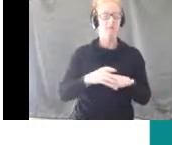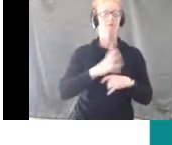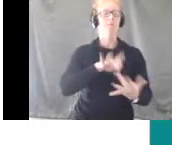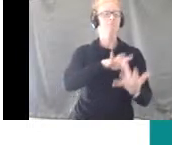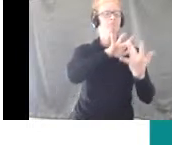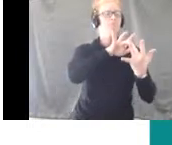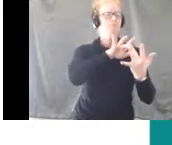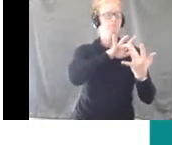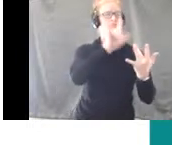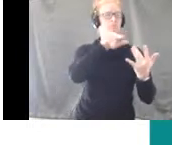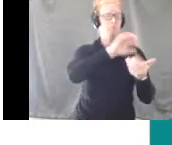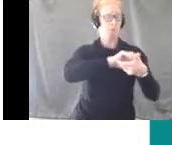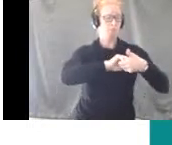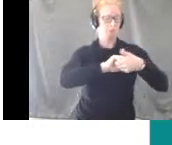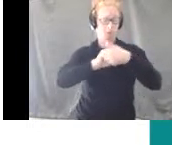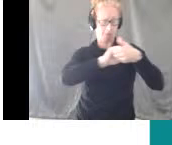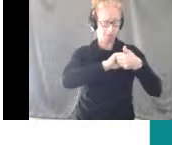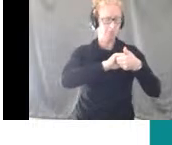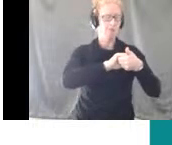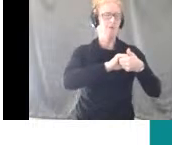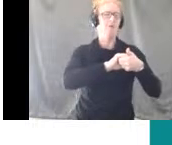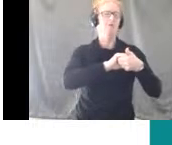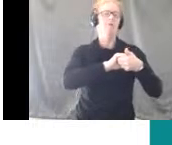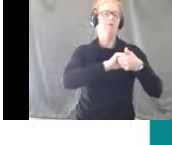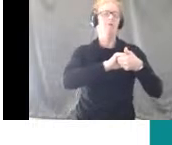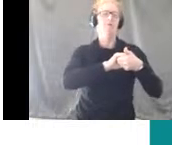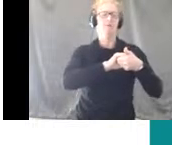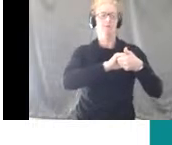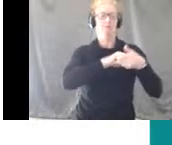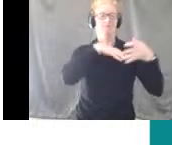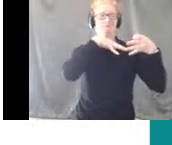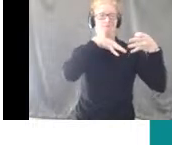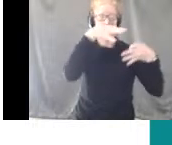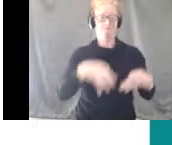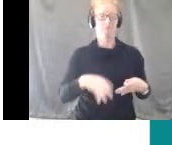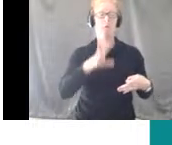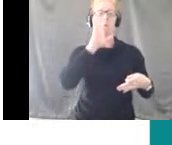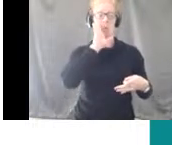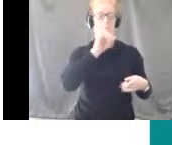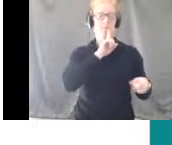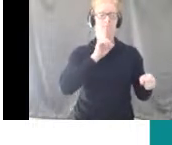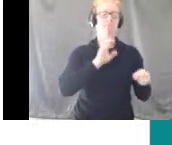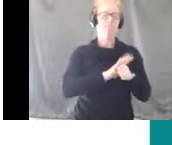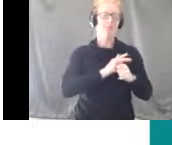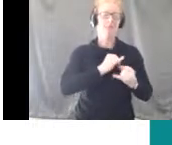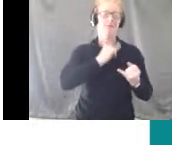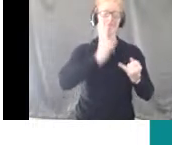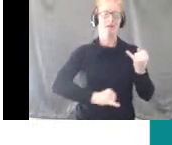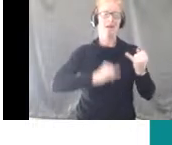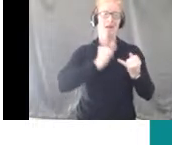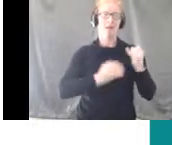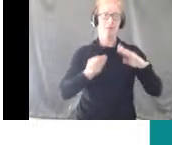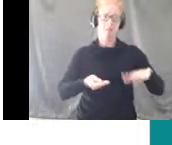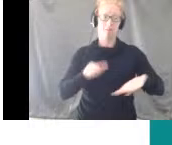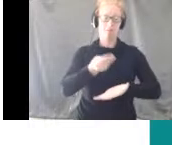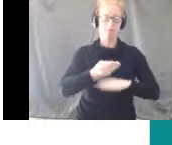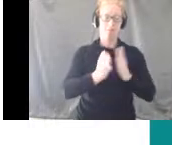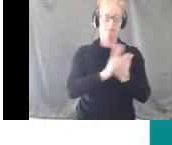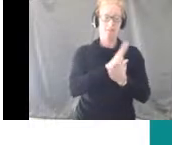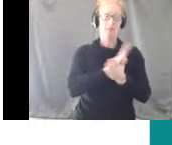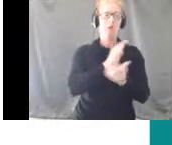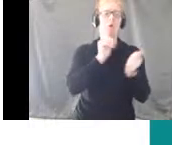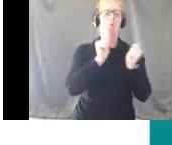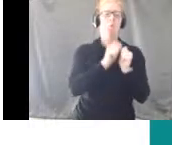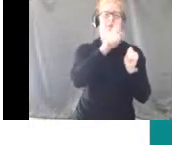federal partners and defined that we will ensure that our final supplemental has those